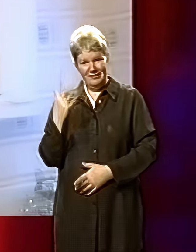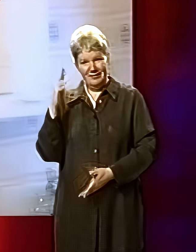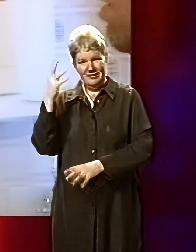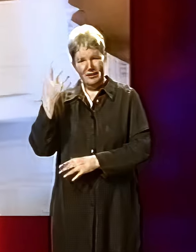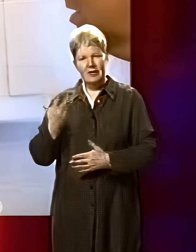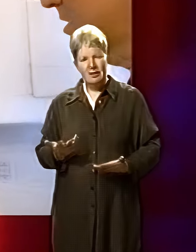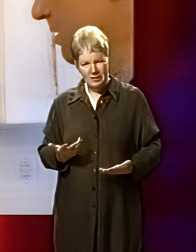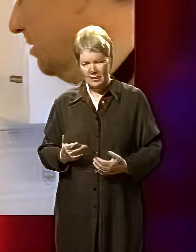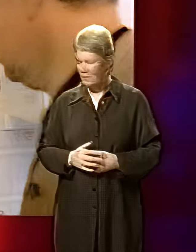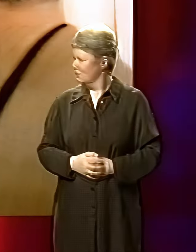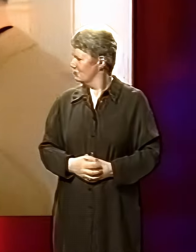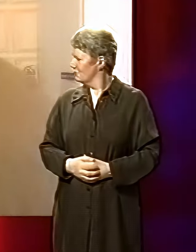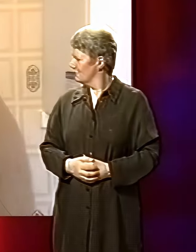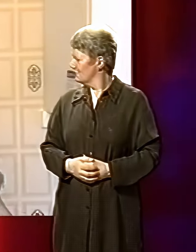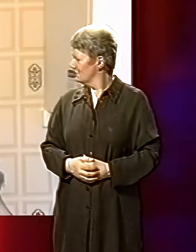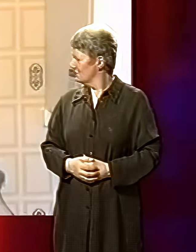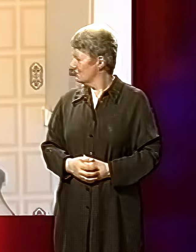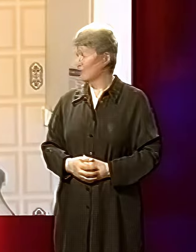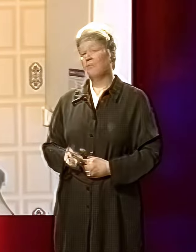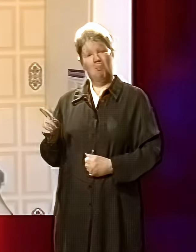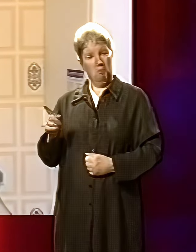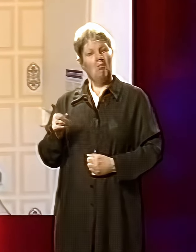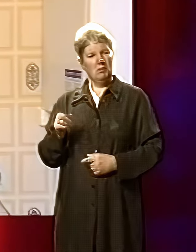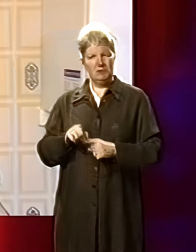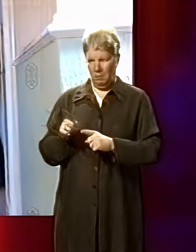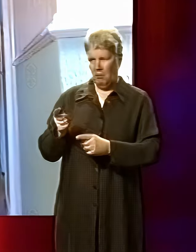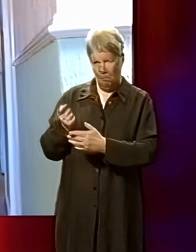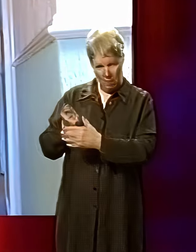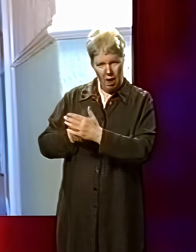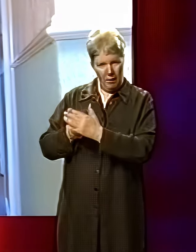video. Tony bought other items from